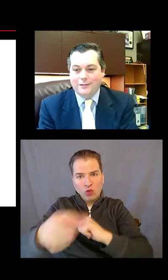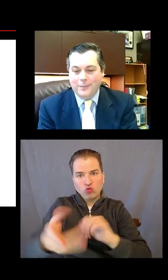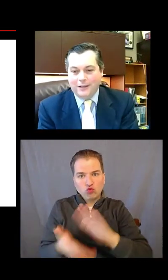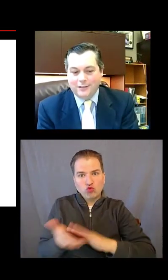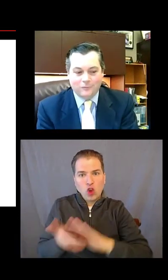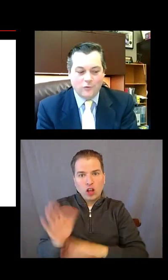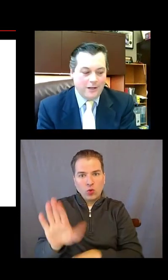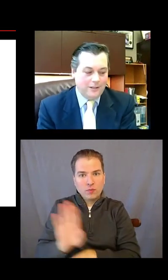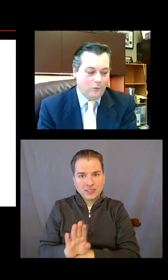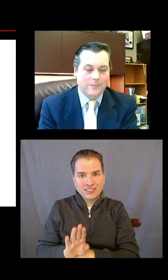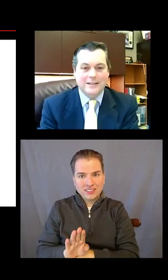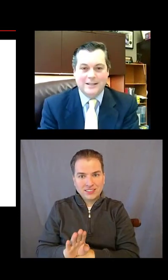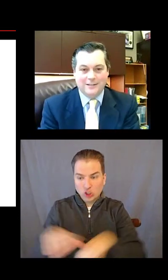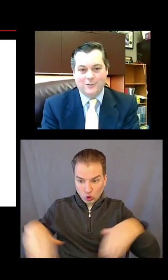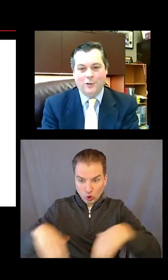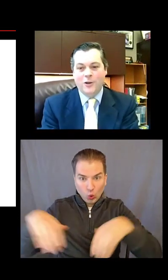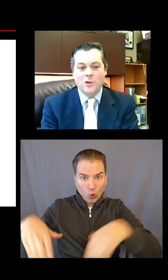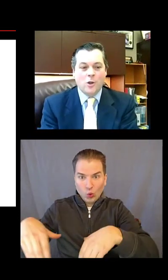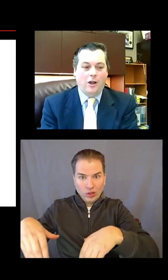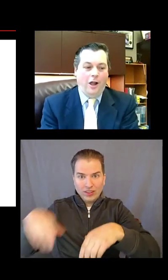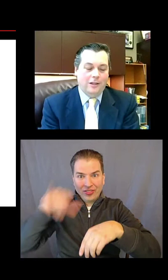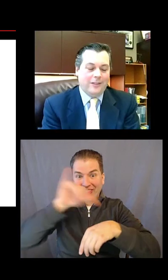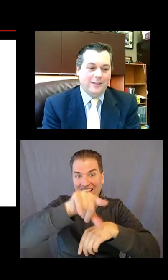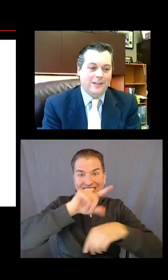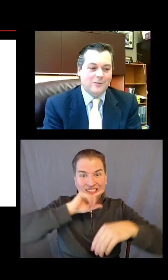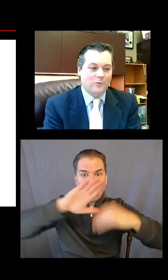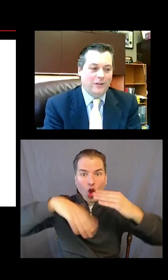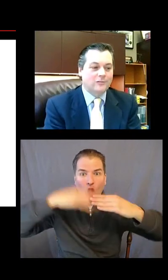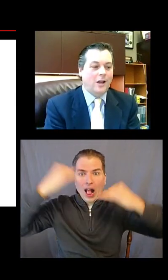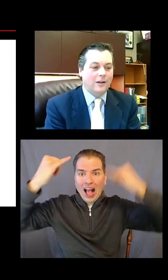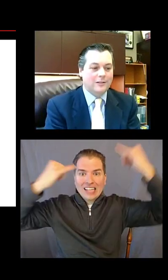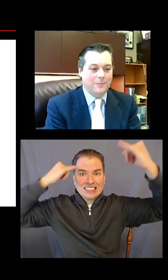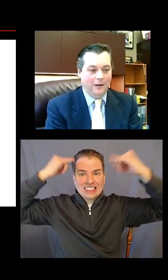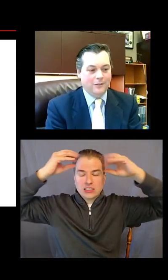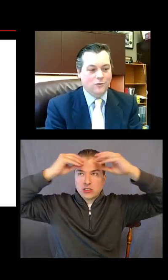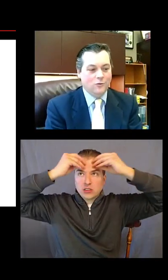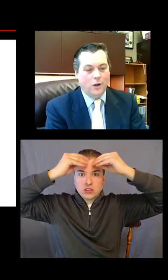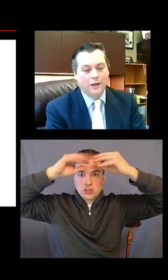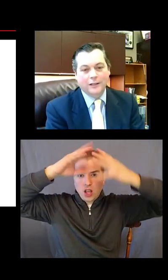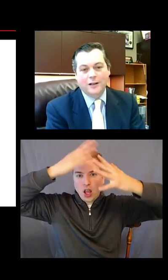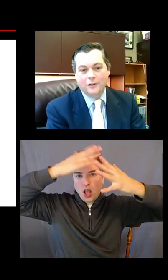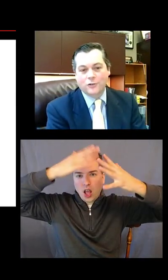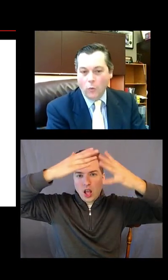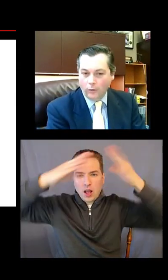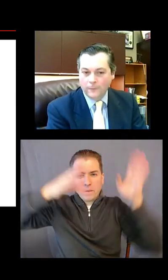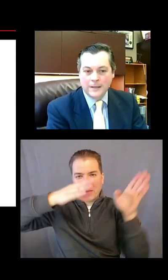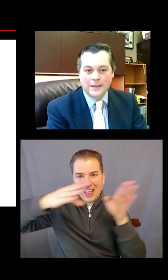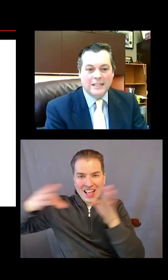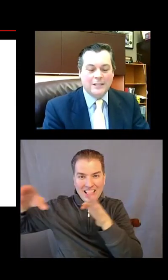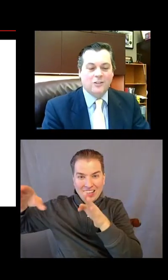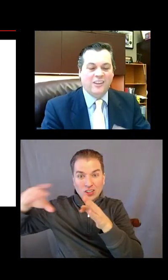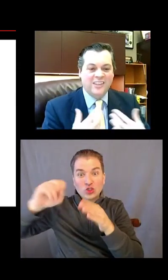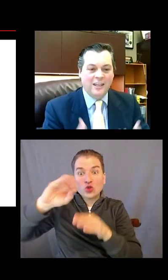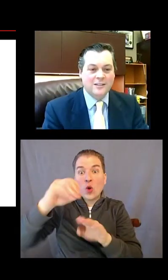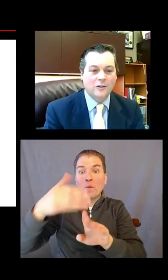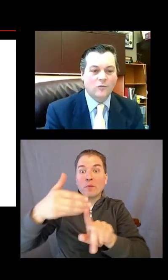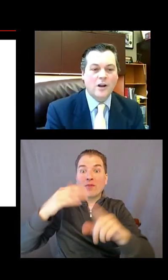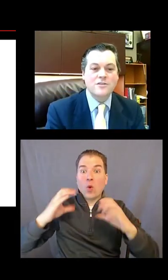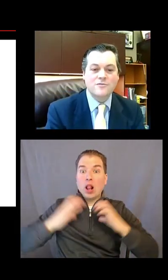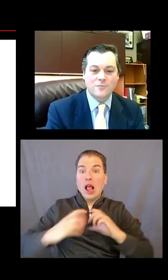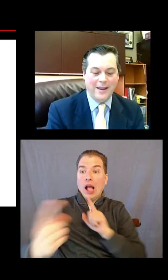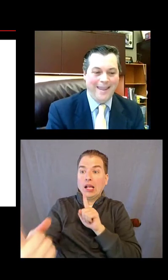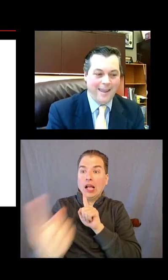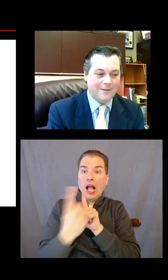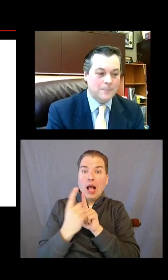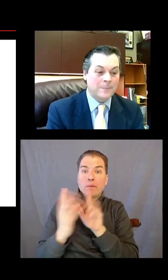commercialization aspect of running your business. So all of the things that we have talked about as you walk in our door, these are the things that are